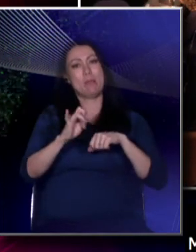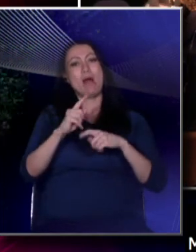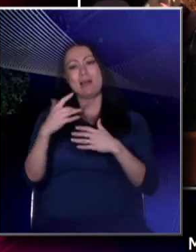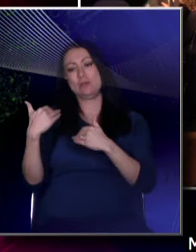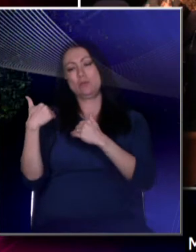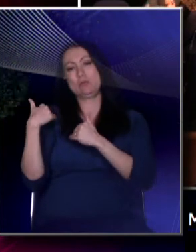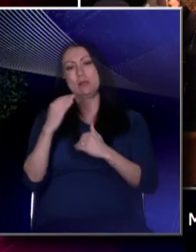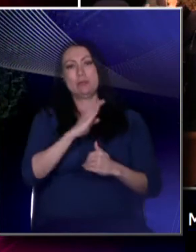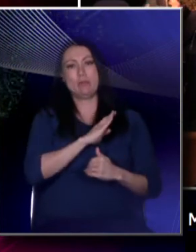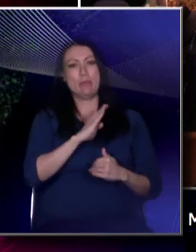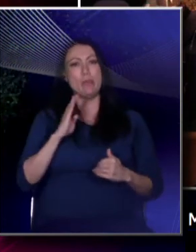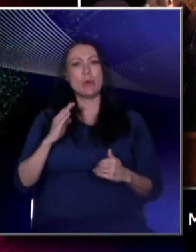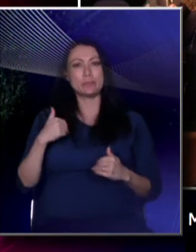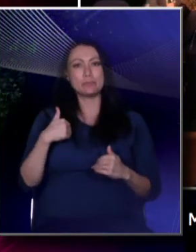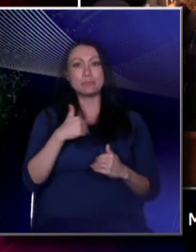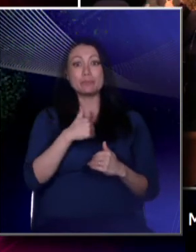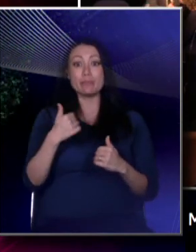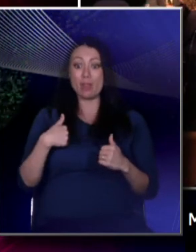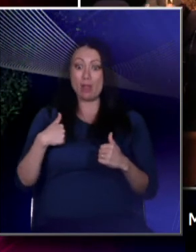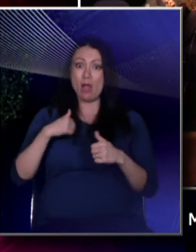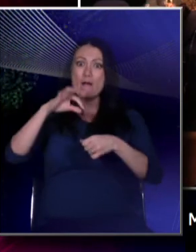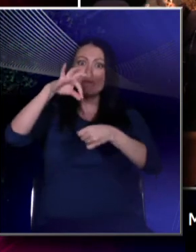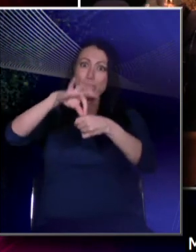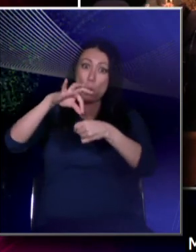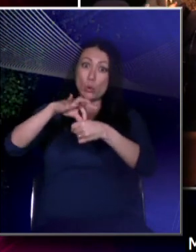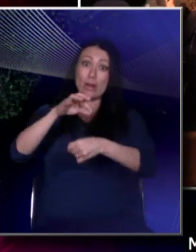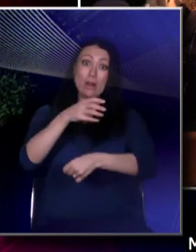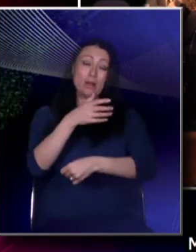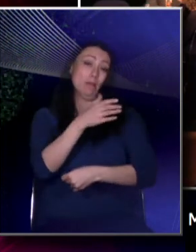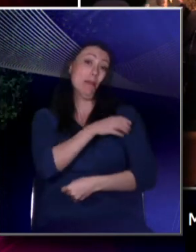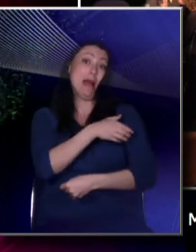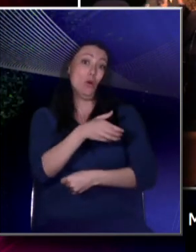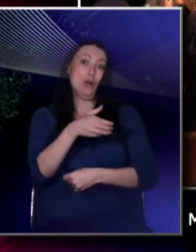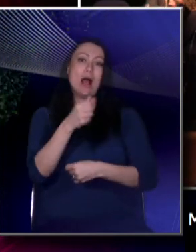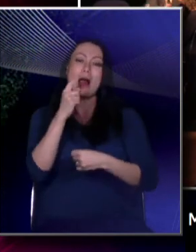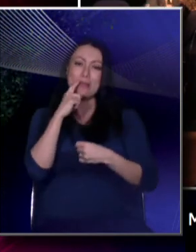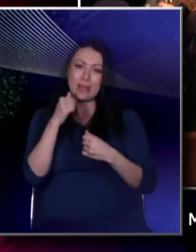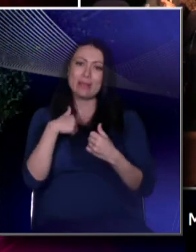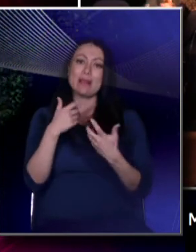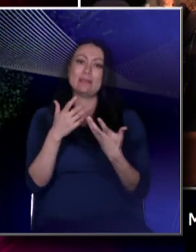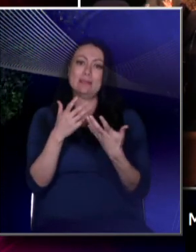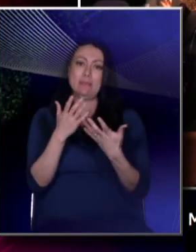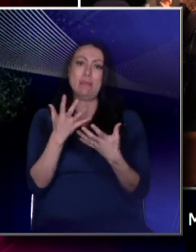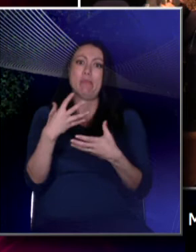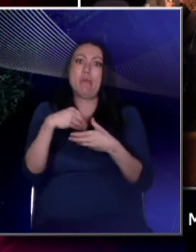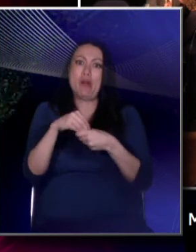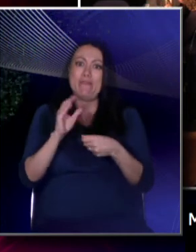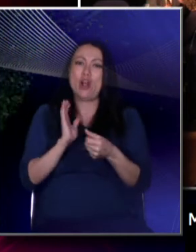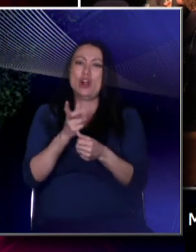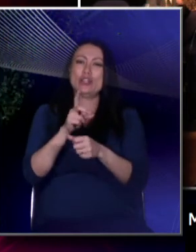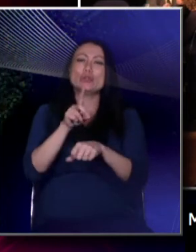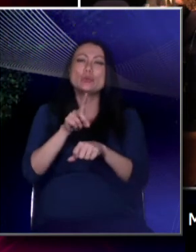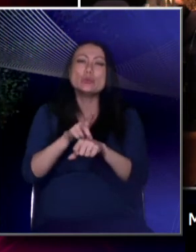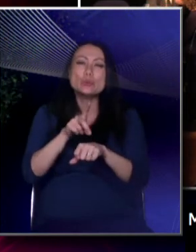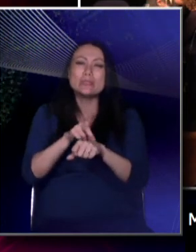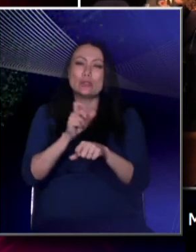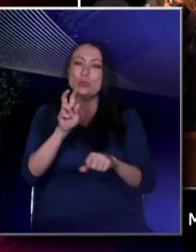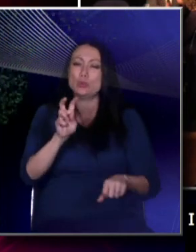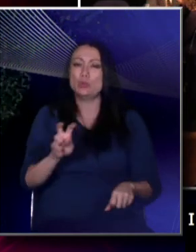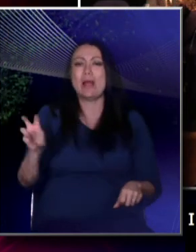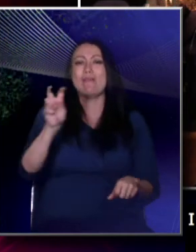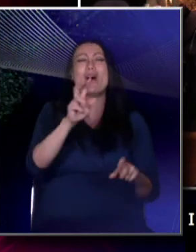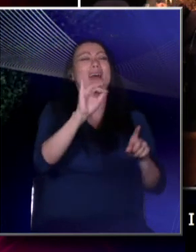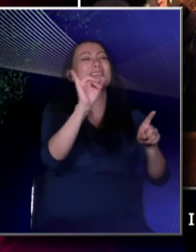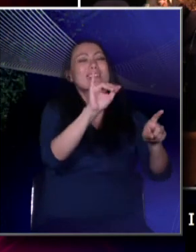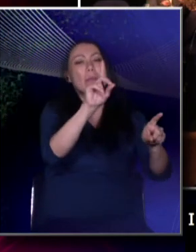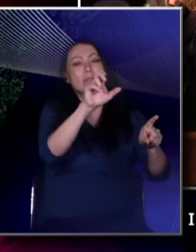board member, a voting board member, I think it's an integral part of our duties to be able to travel, and I don't want to rush it like you said,